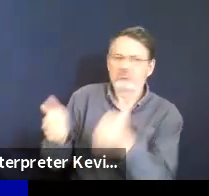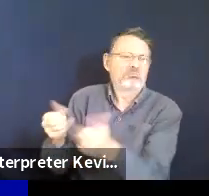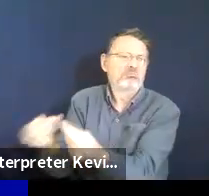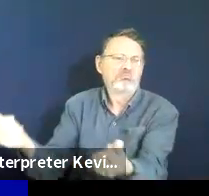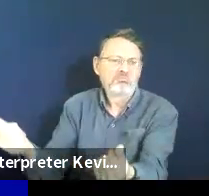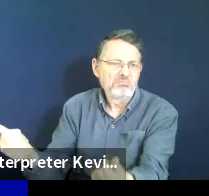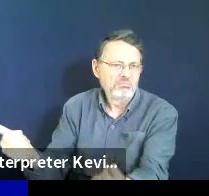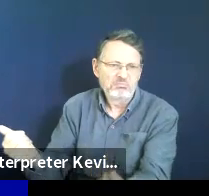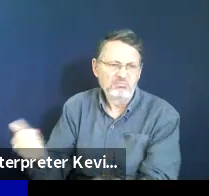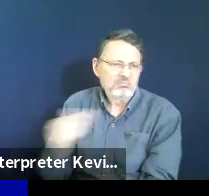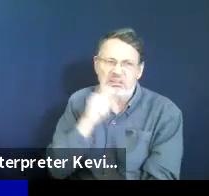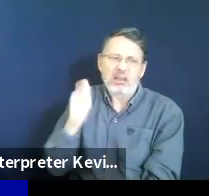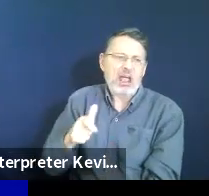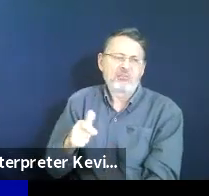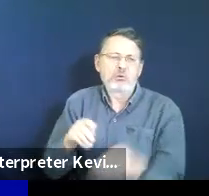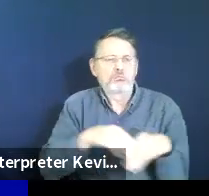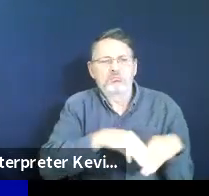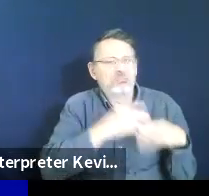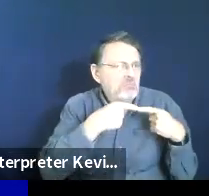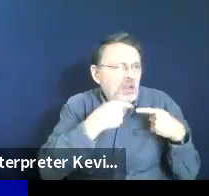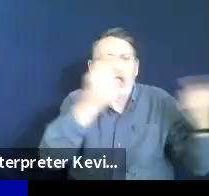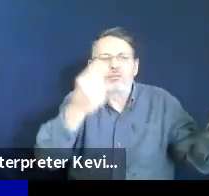you know, us making those public.